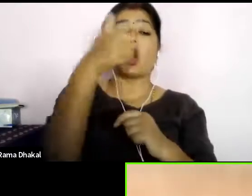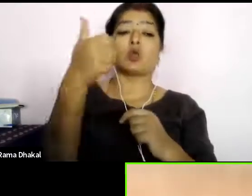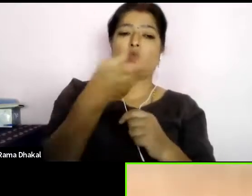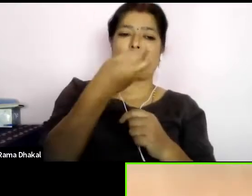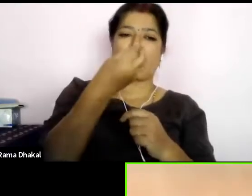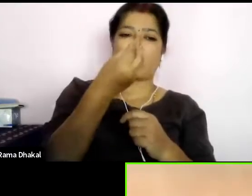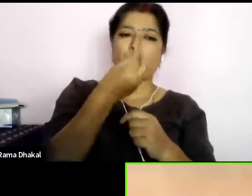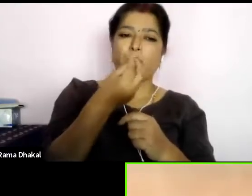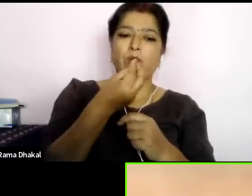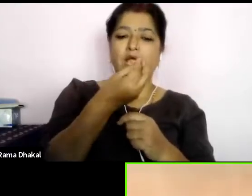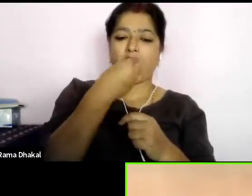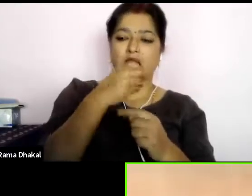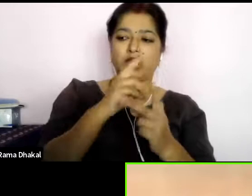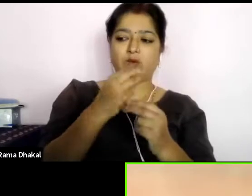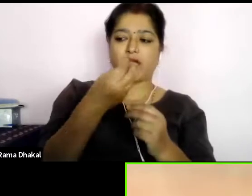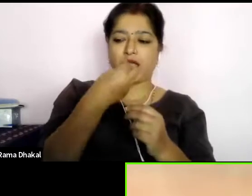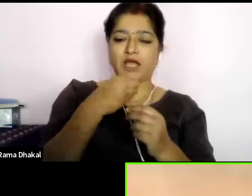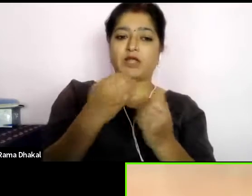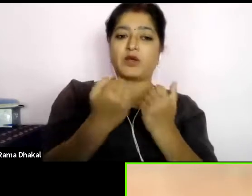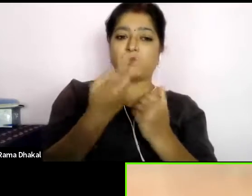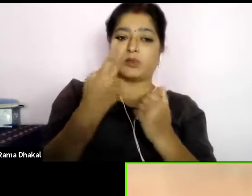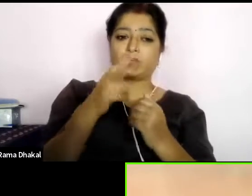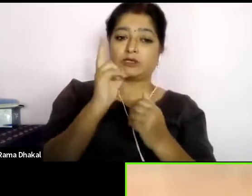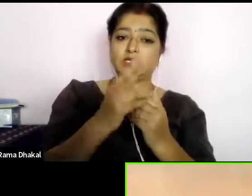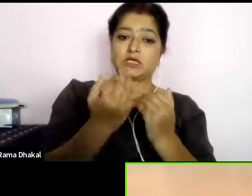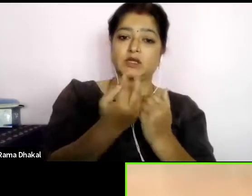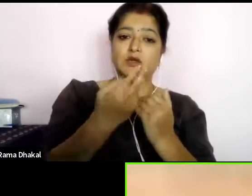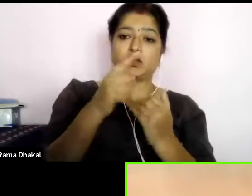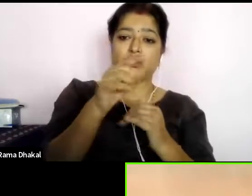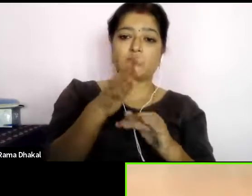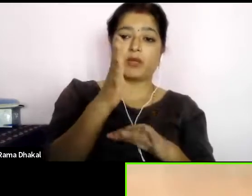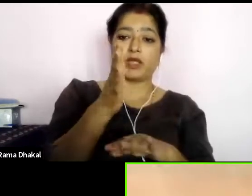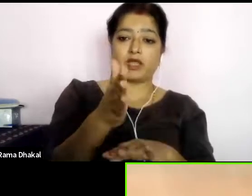the entire process, we come to know that